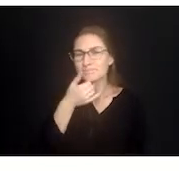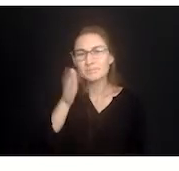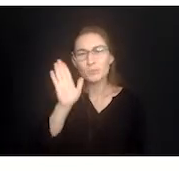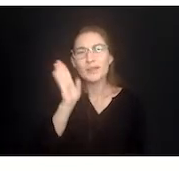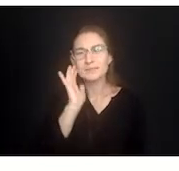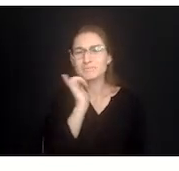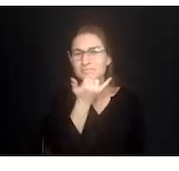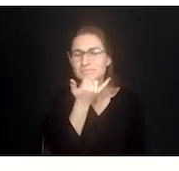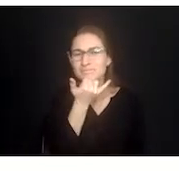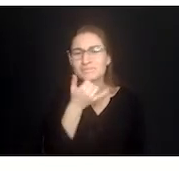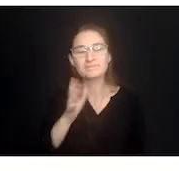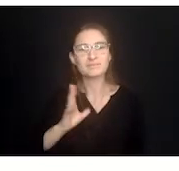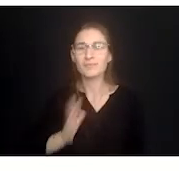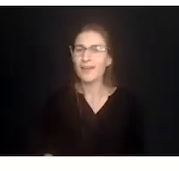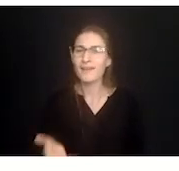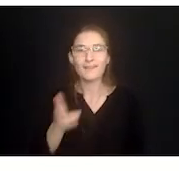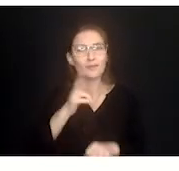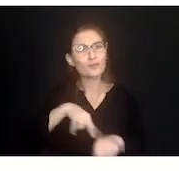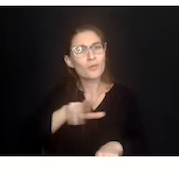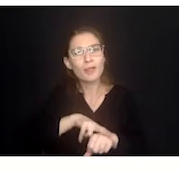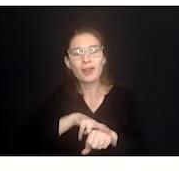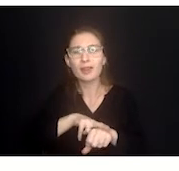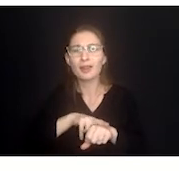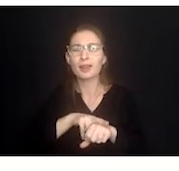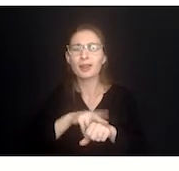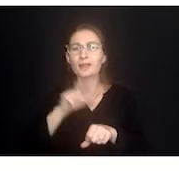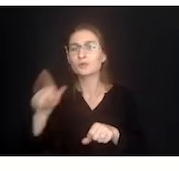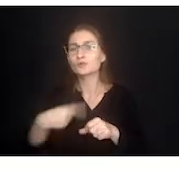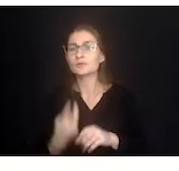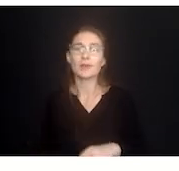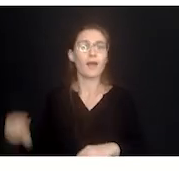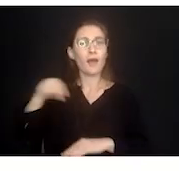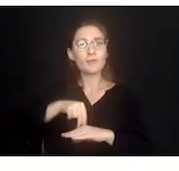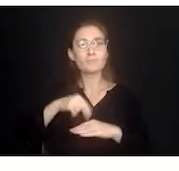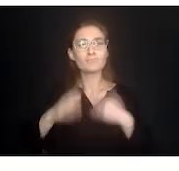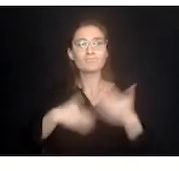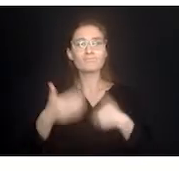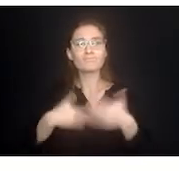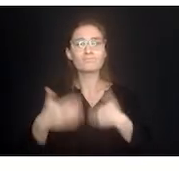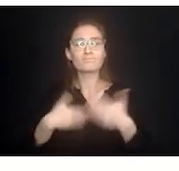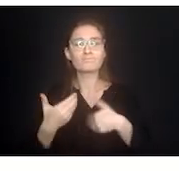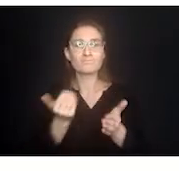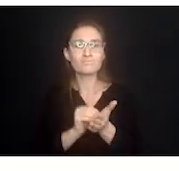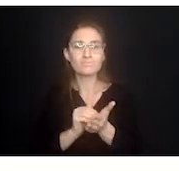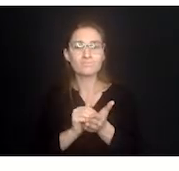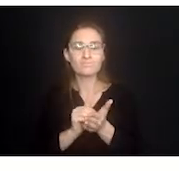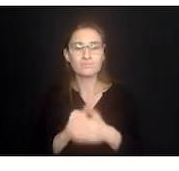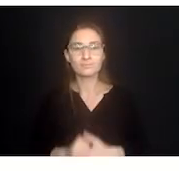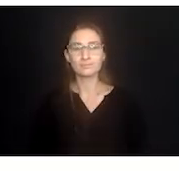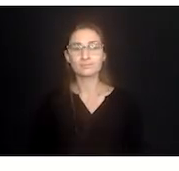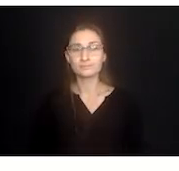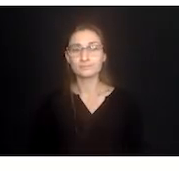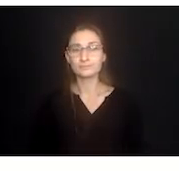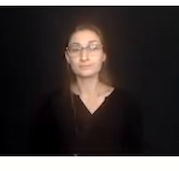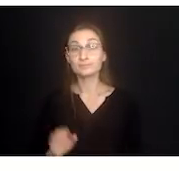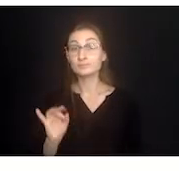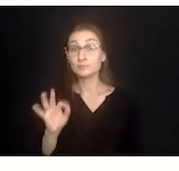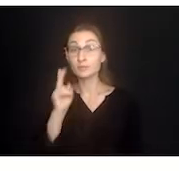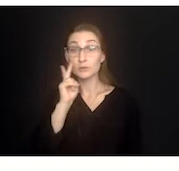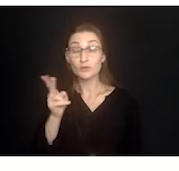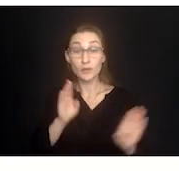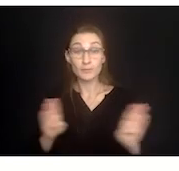place, because we're going to make mistakes. We're going to fall out, and that's fine, and that's normal. We get right back onto track and keep it